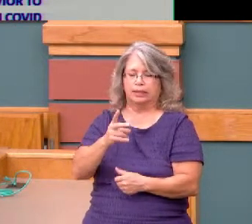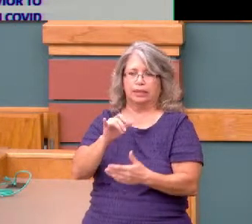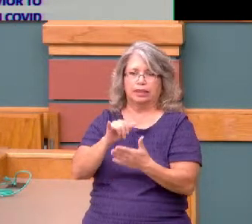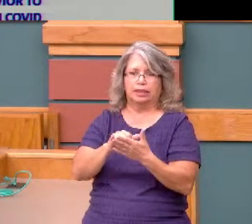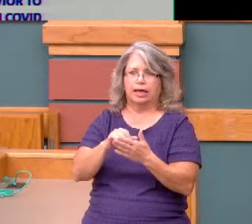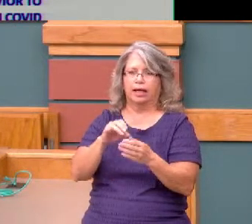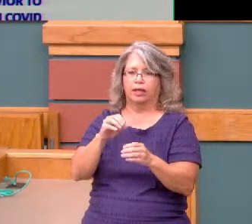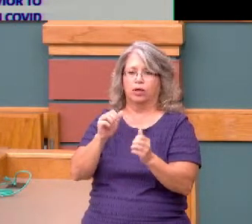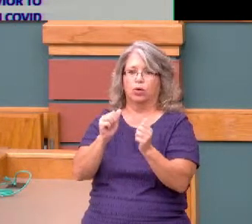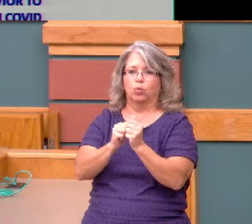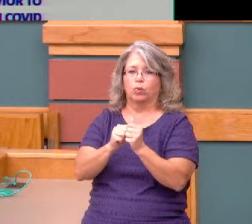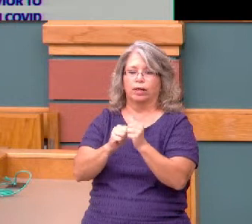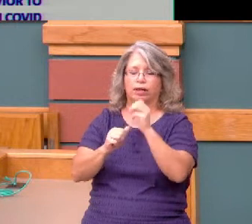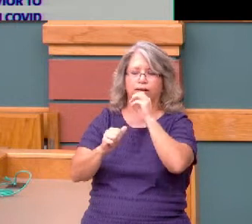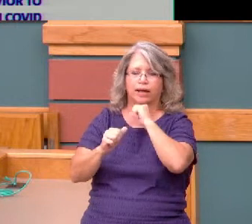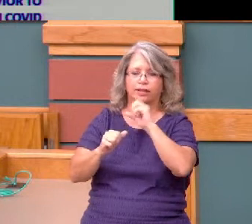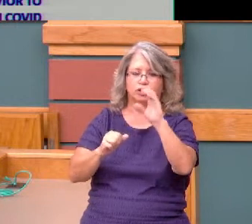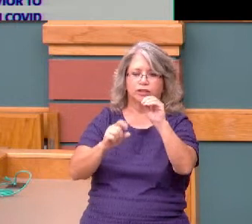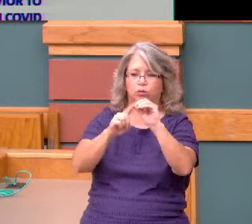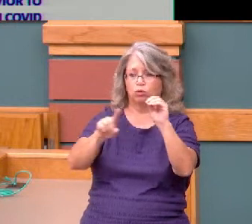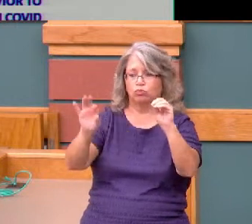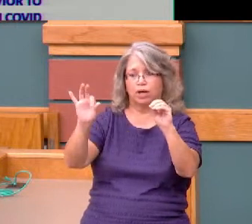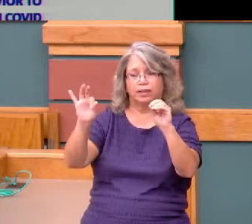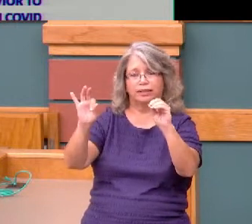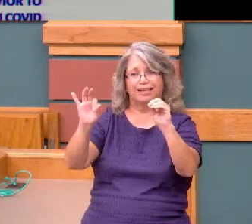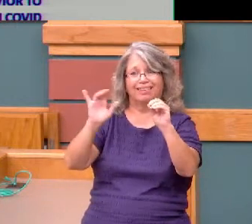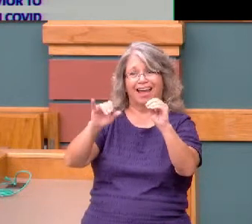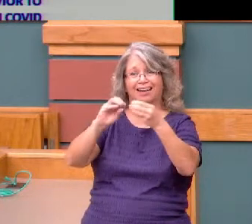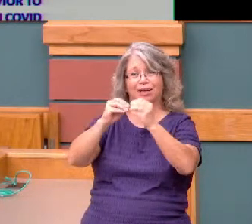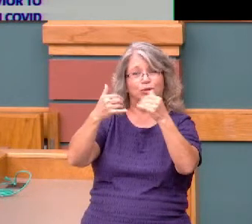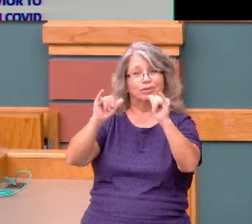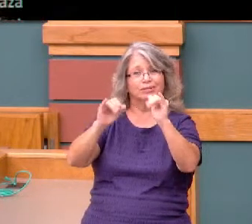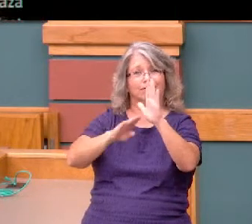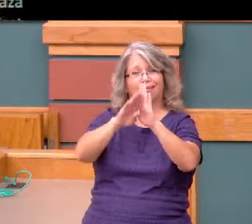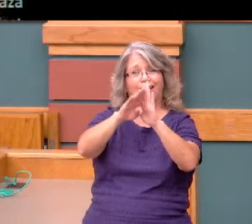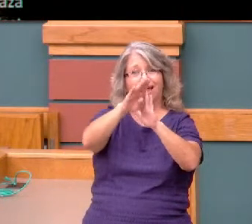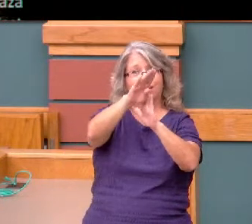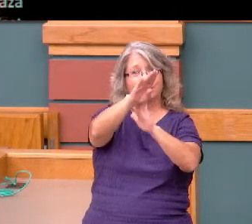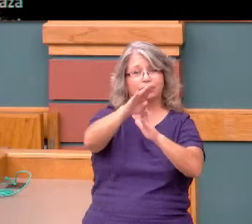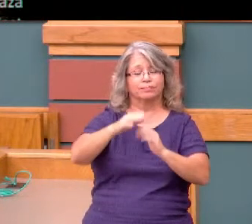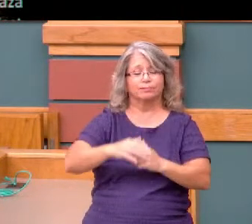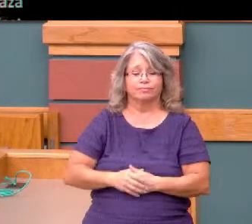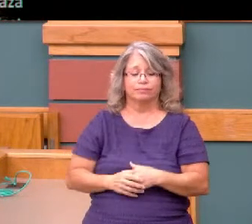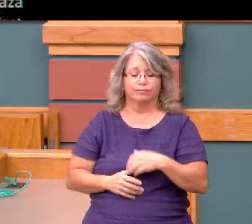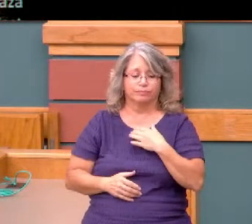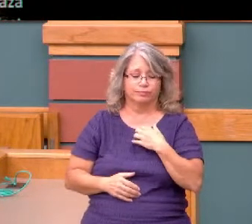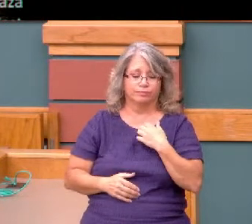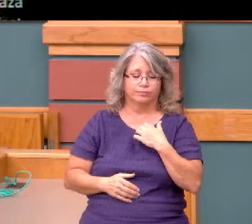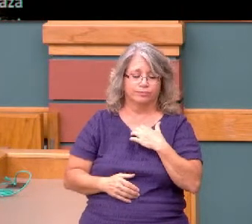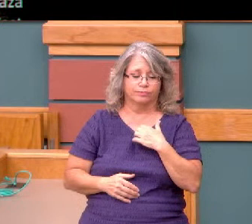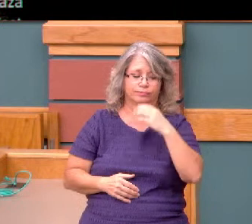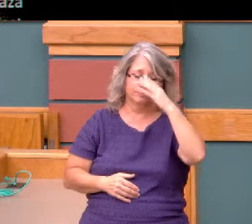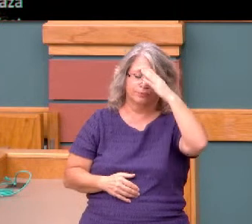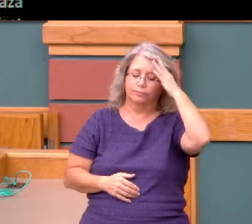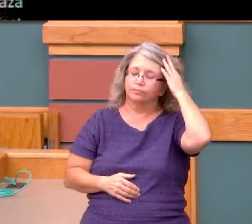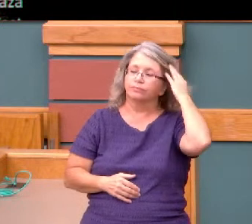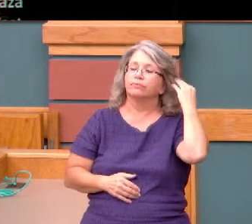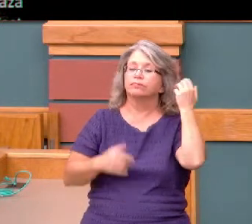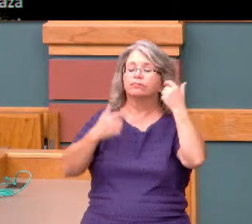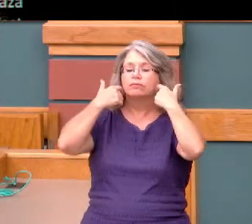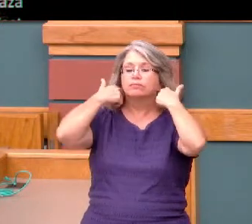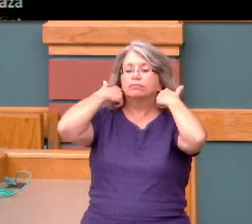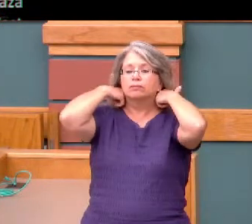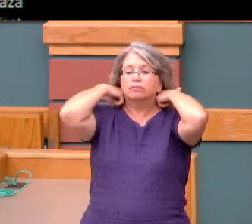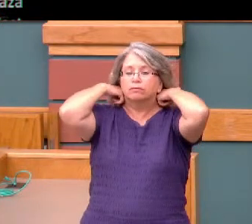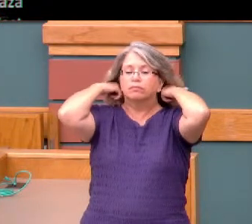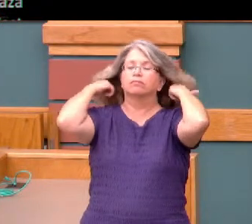to 19-year-olds. So we're going to have to stay tuned and see what happens with that. Now, what happens if you test positive right now in the